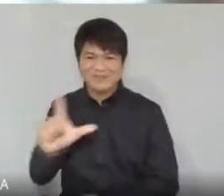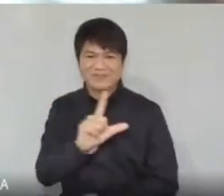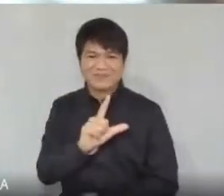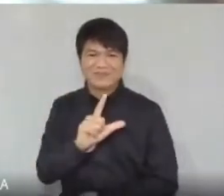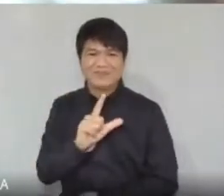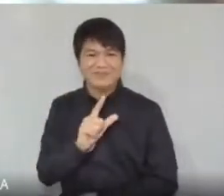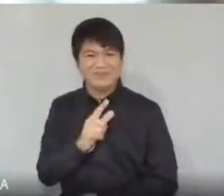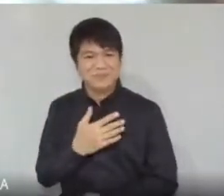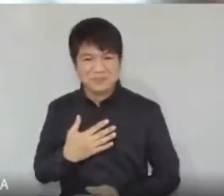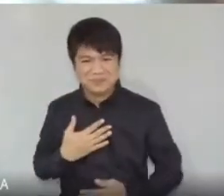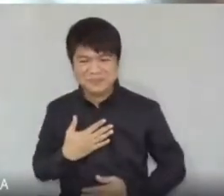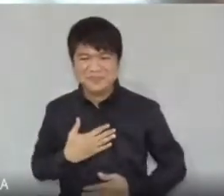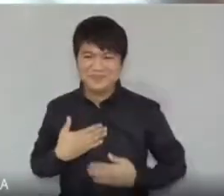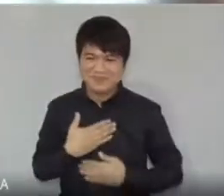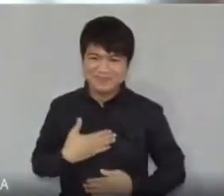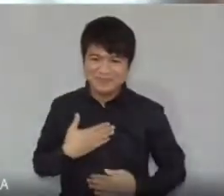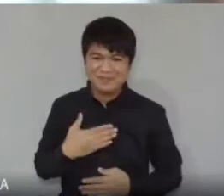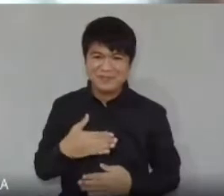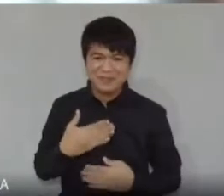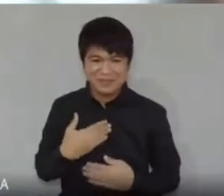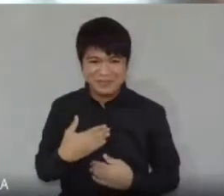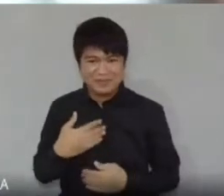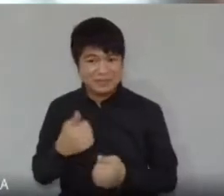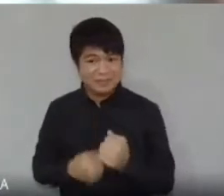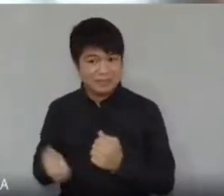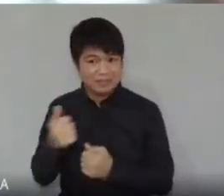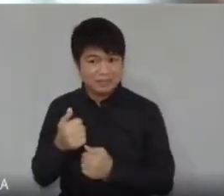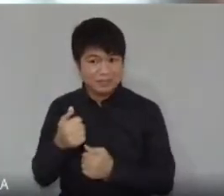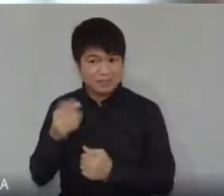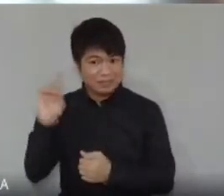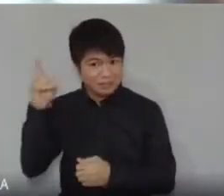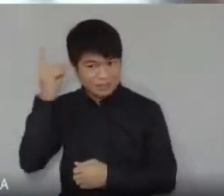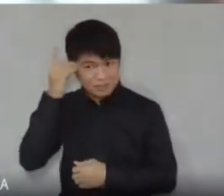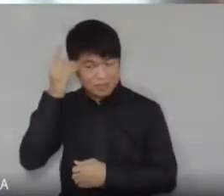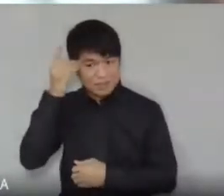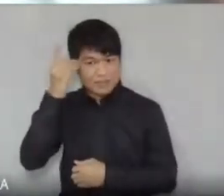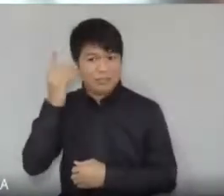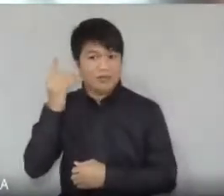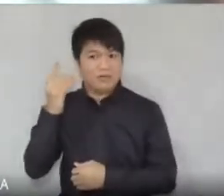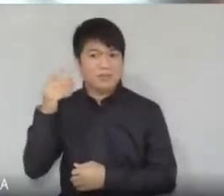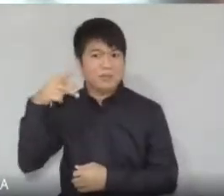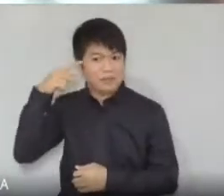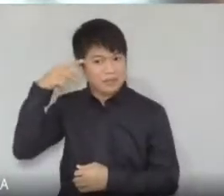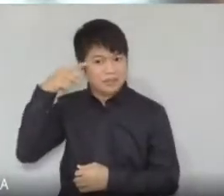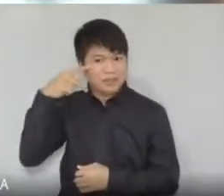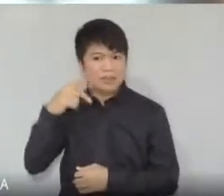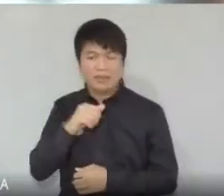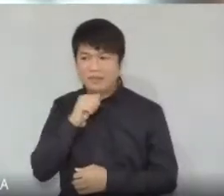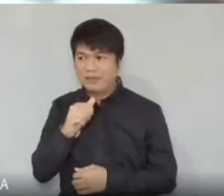Siya po ay nasa Presidential Advisory Committee meeting po ng UP. Allow me to read to all of